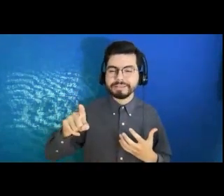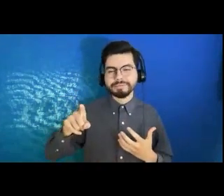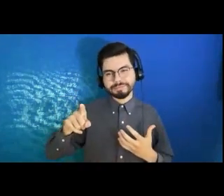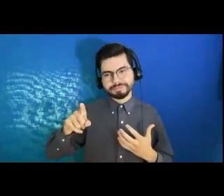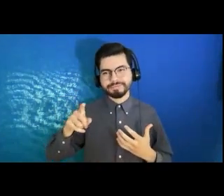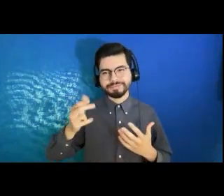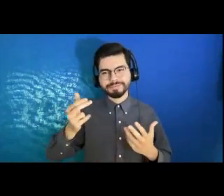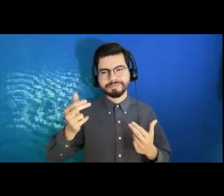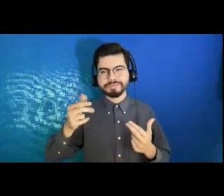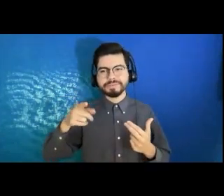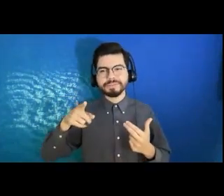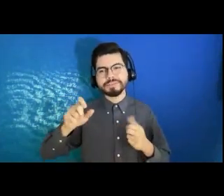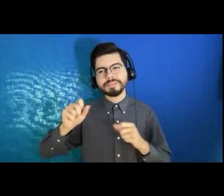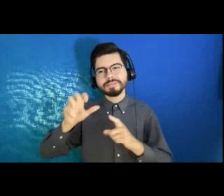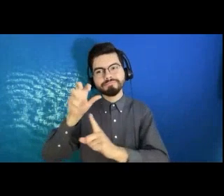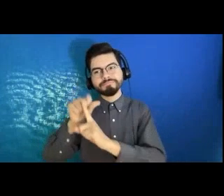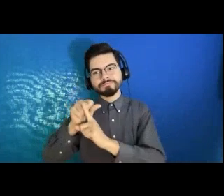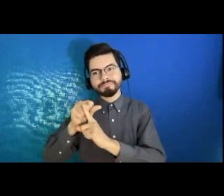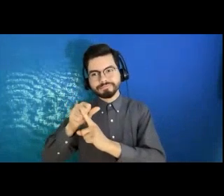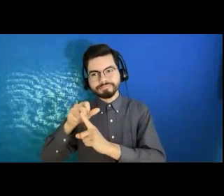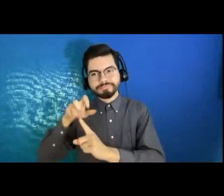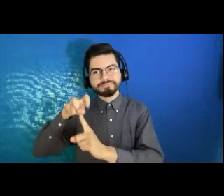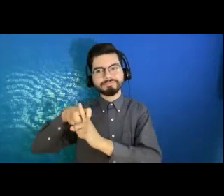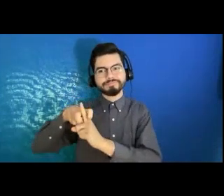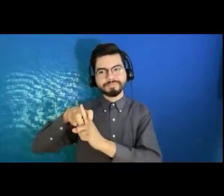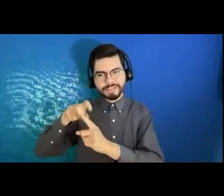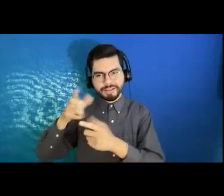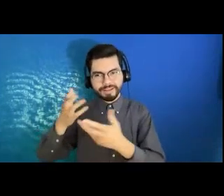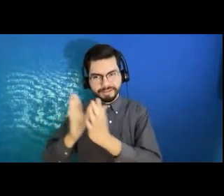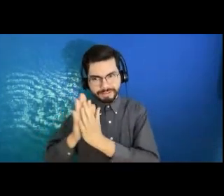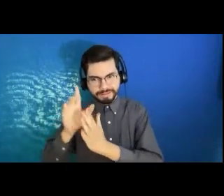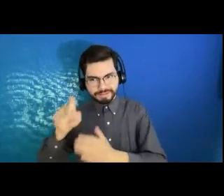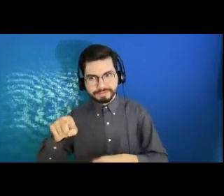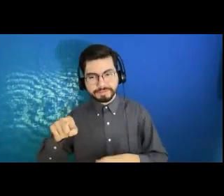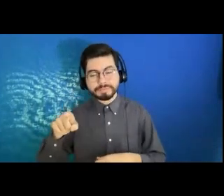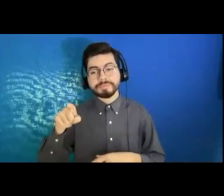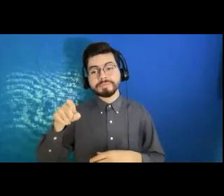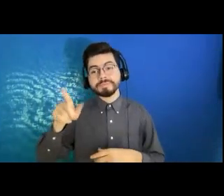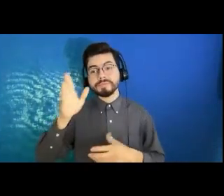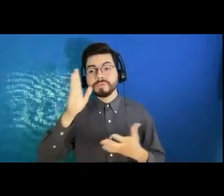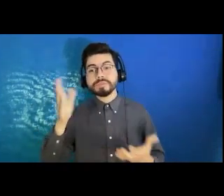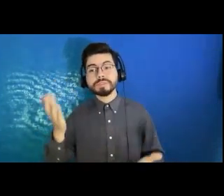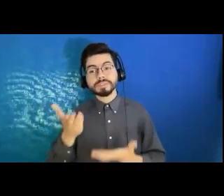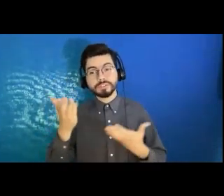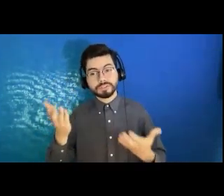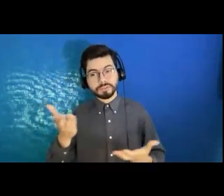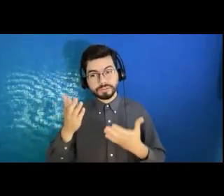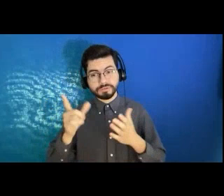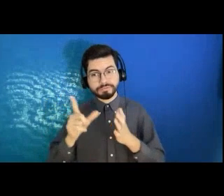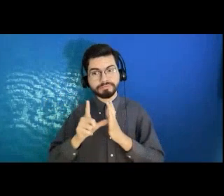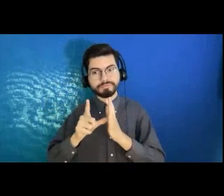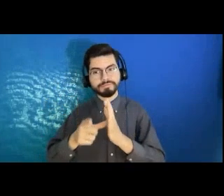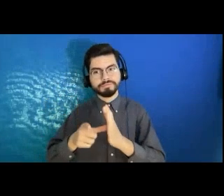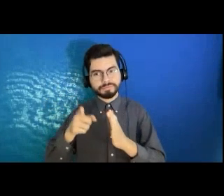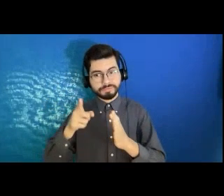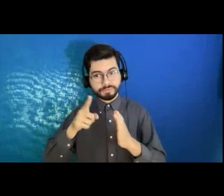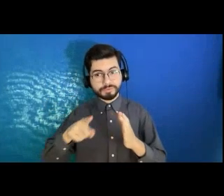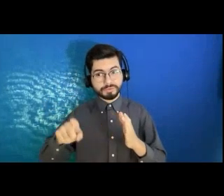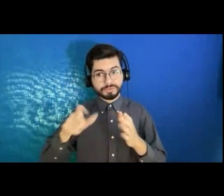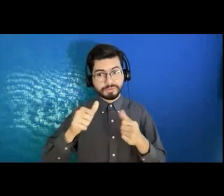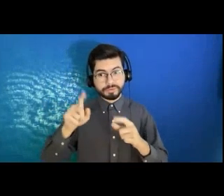down before he rolls. But thanks, John, for coming in. Okay, he'll stick around for a little bit. So if you guys have any questions, calm